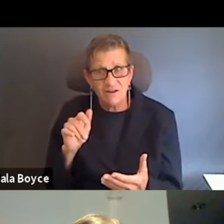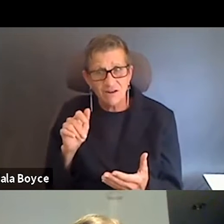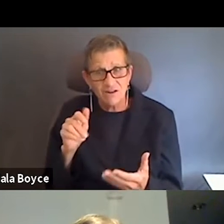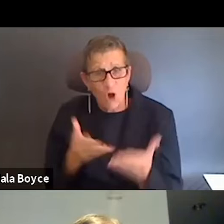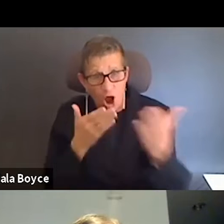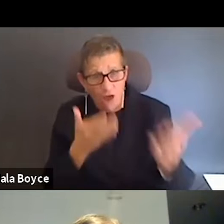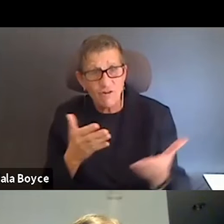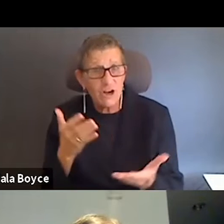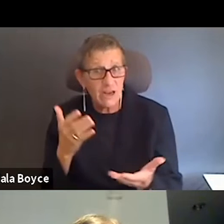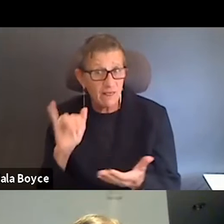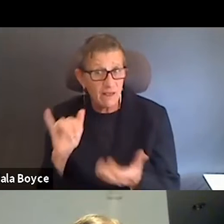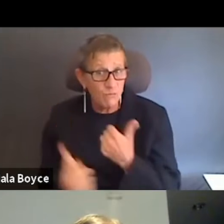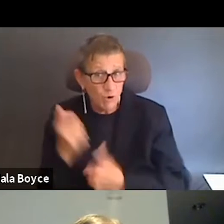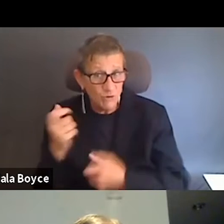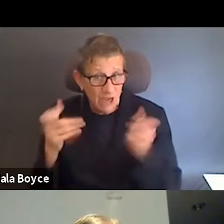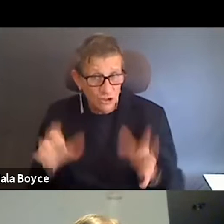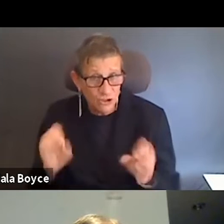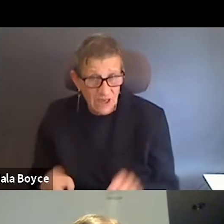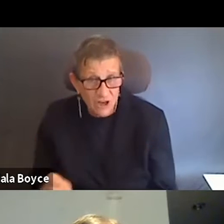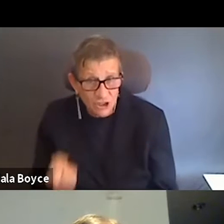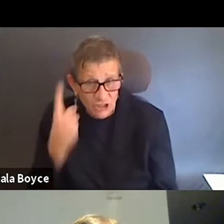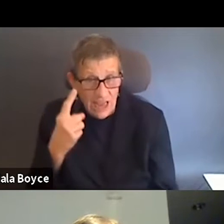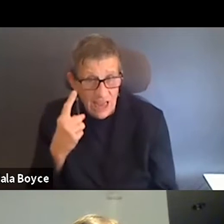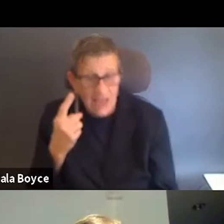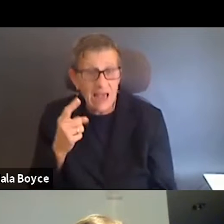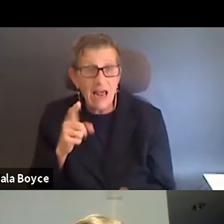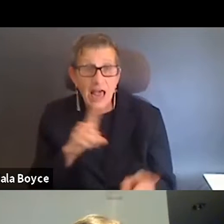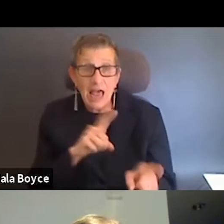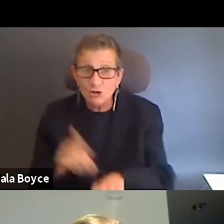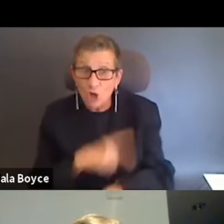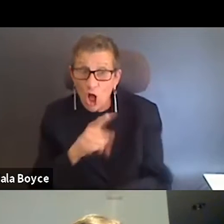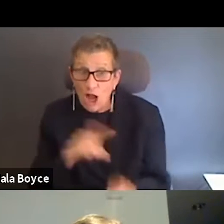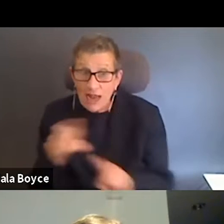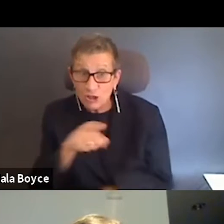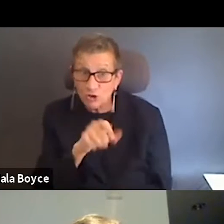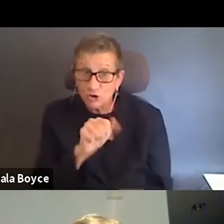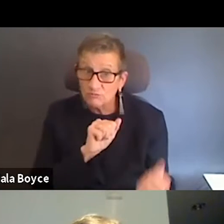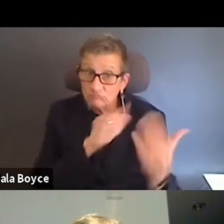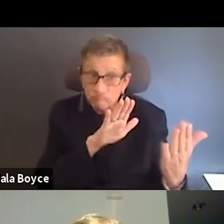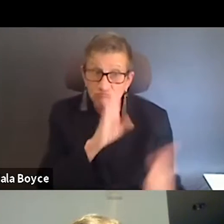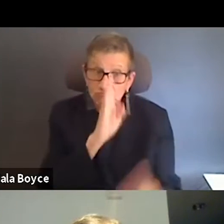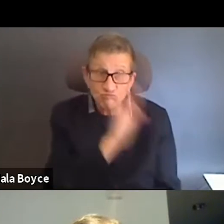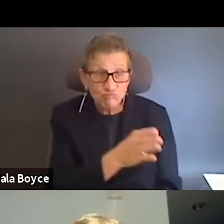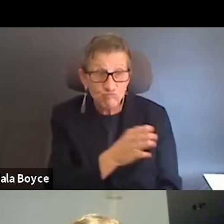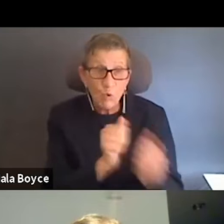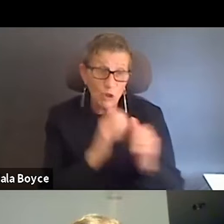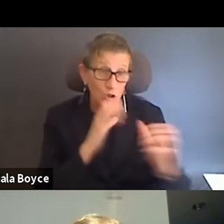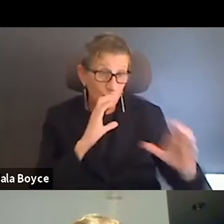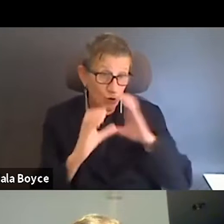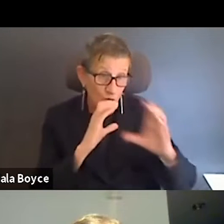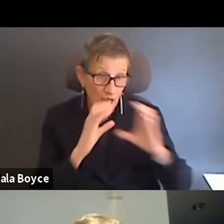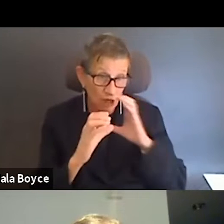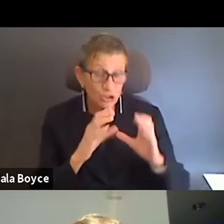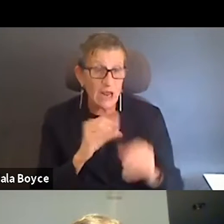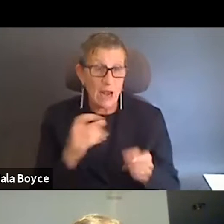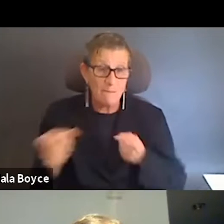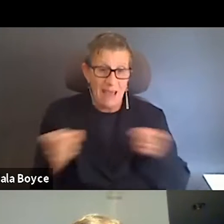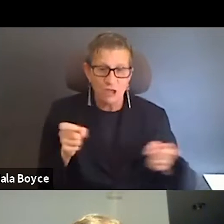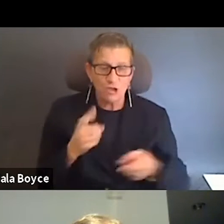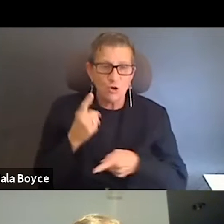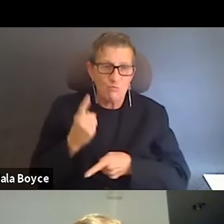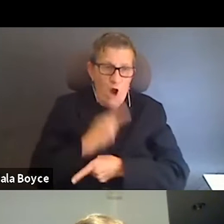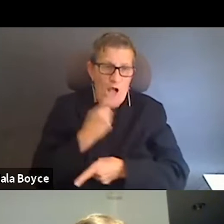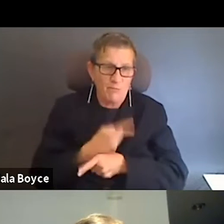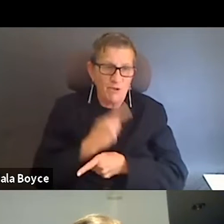long as you're upfront with communication and managing that properly. If you have a